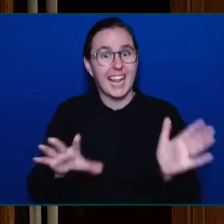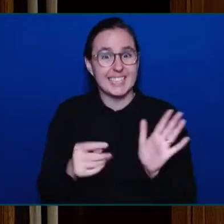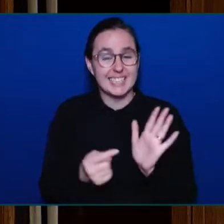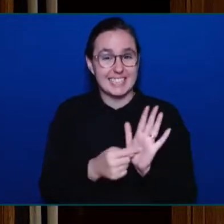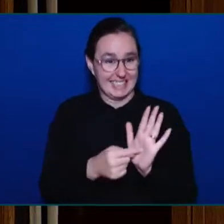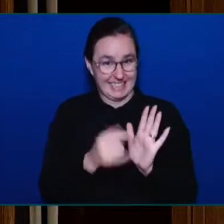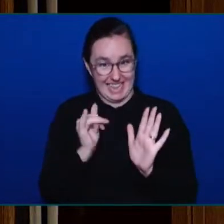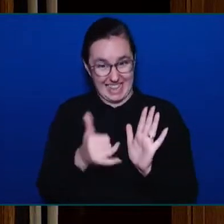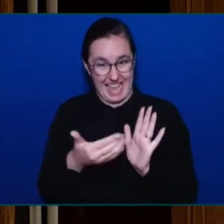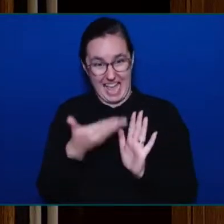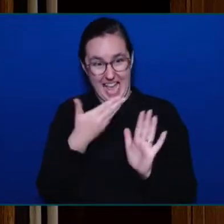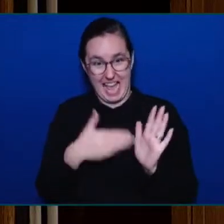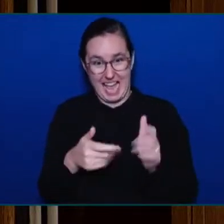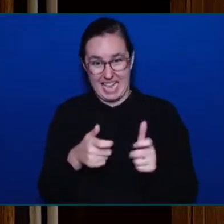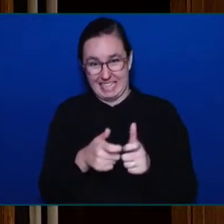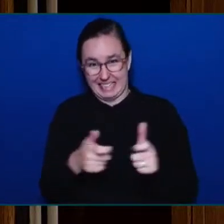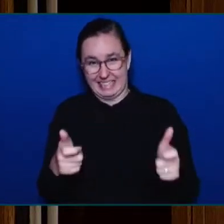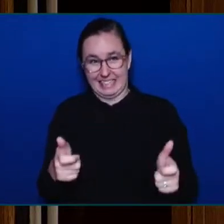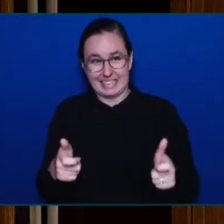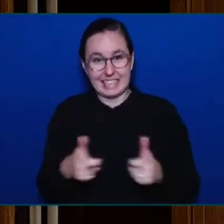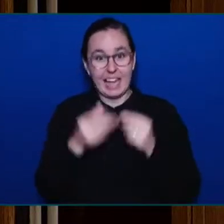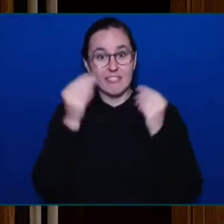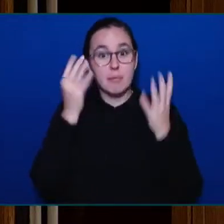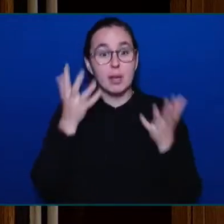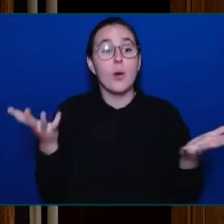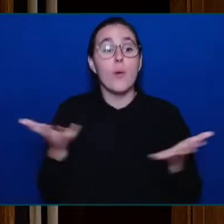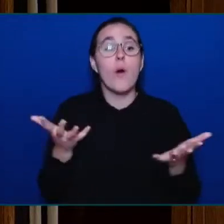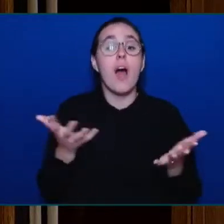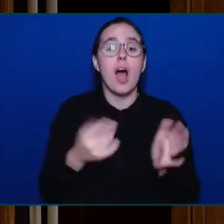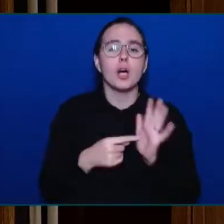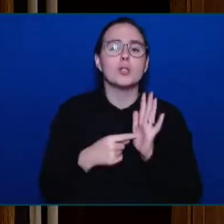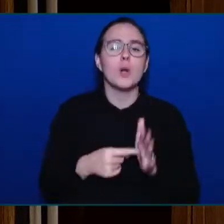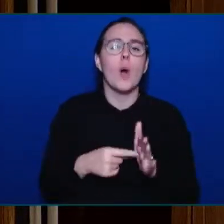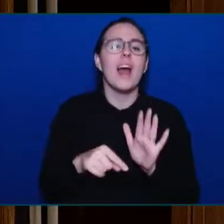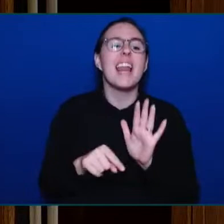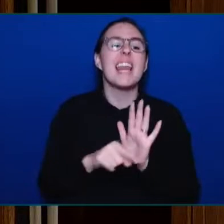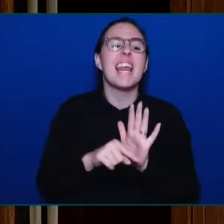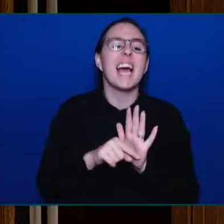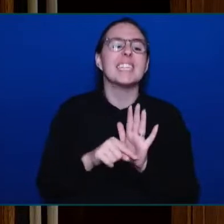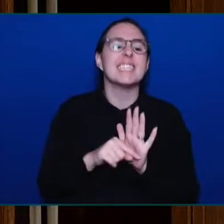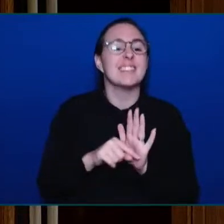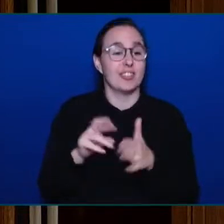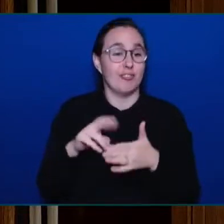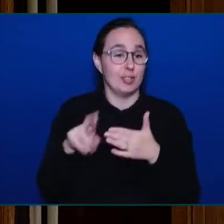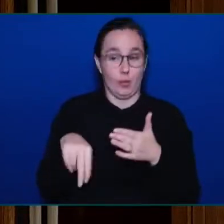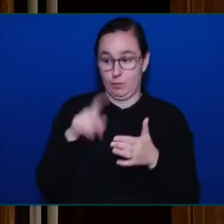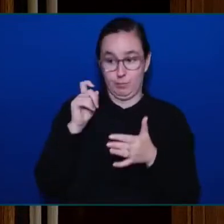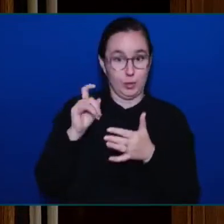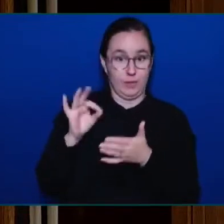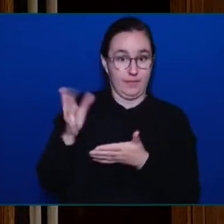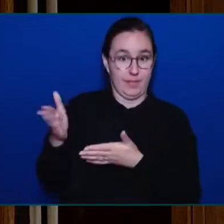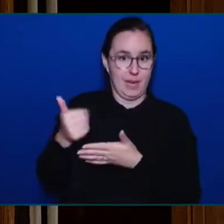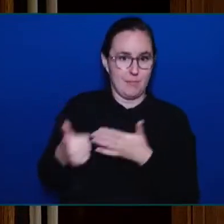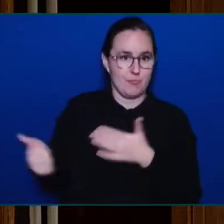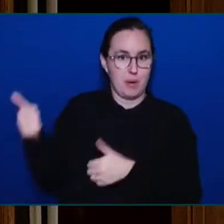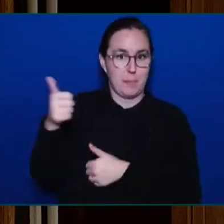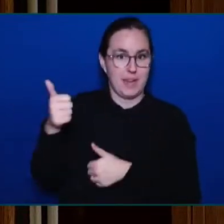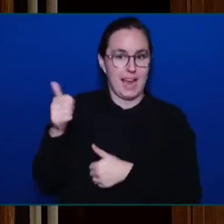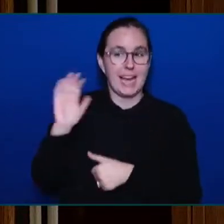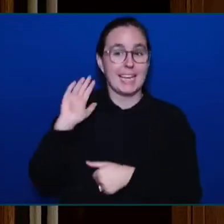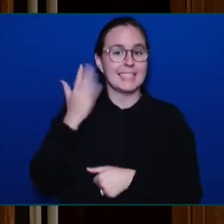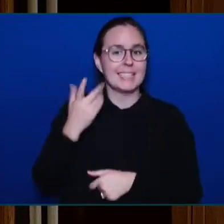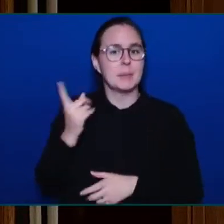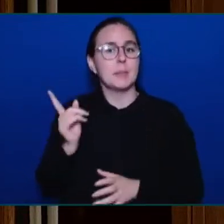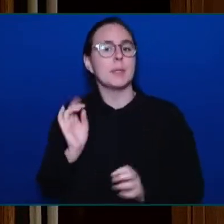Premier's failed policies, he has a marked preference for finding times when he thinks the least number of people might be